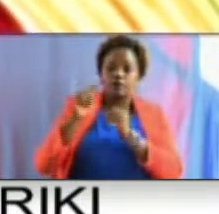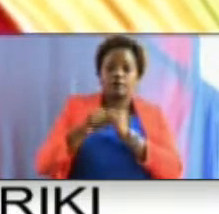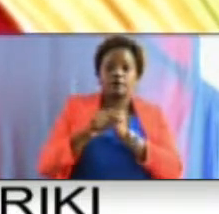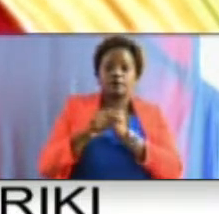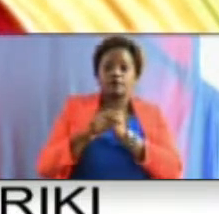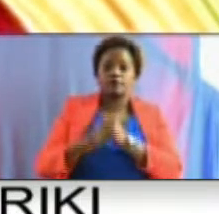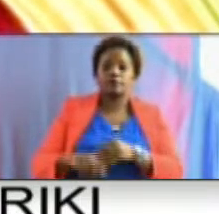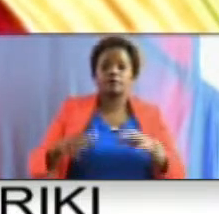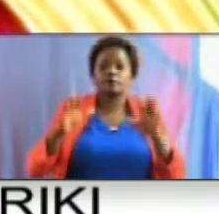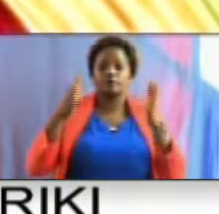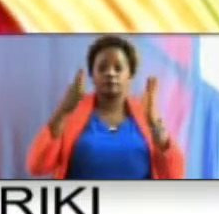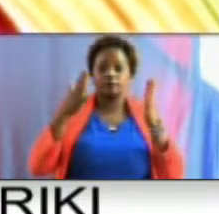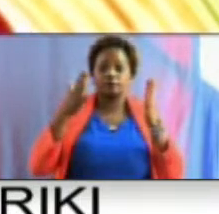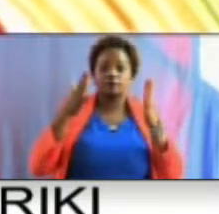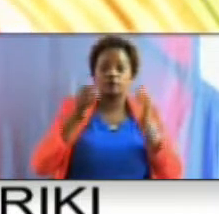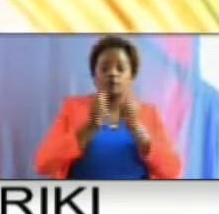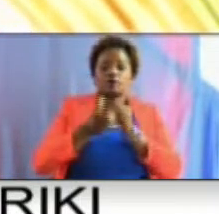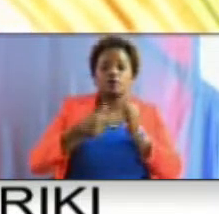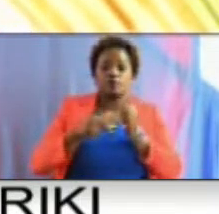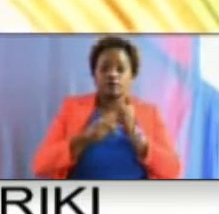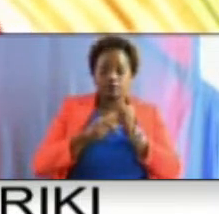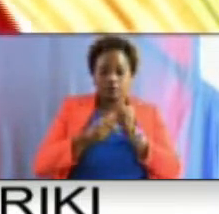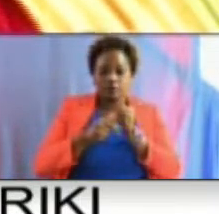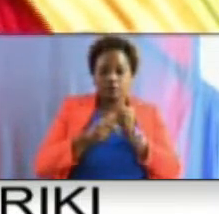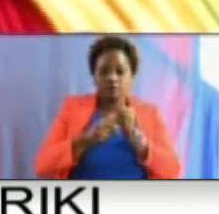to celebrate with us,